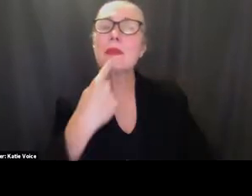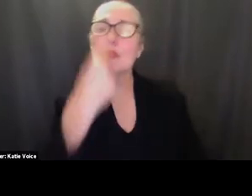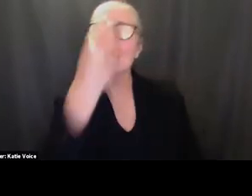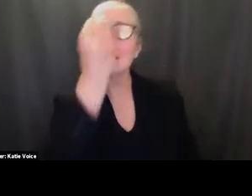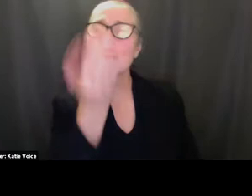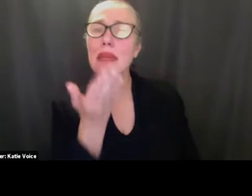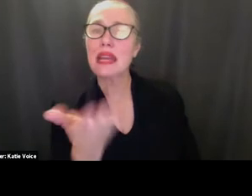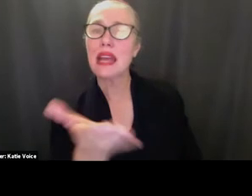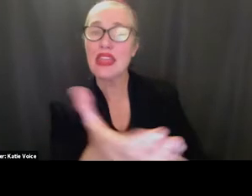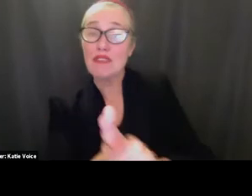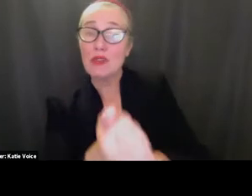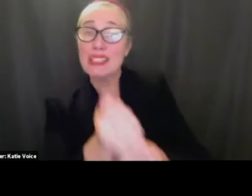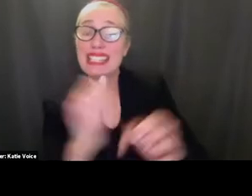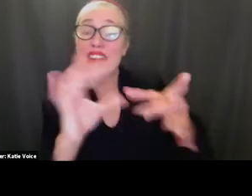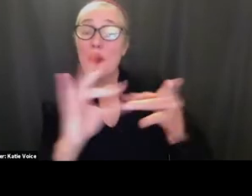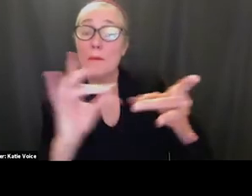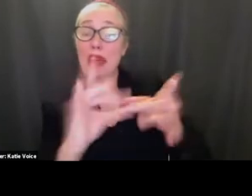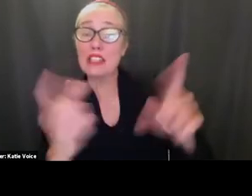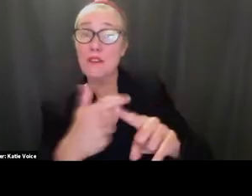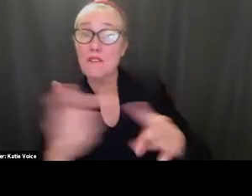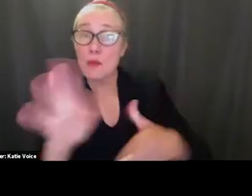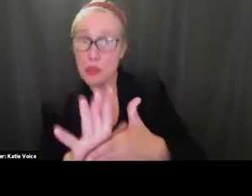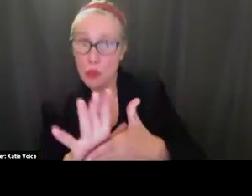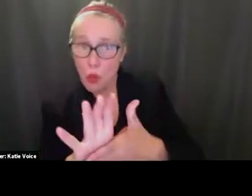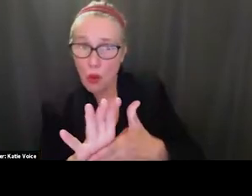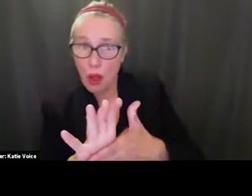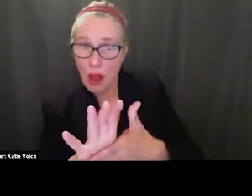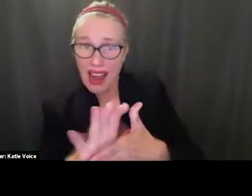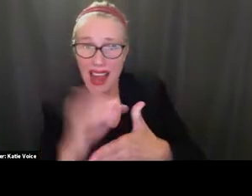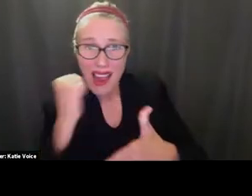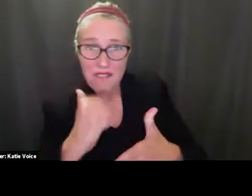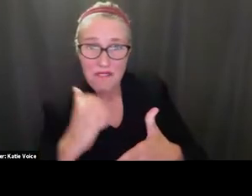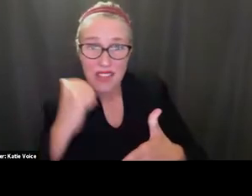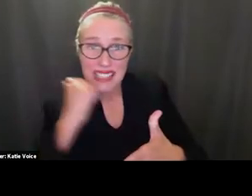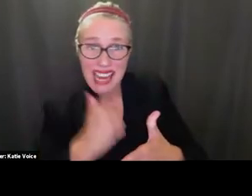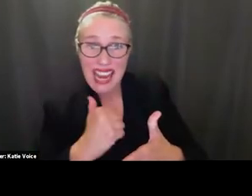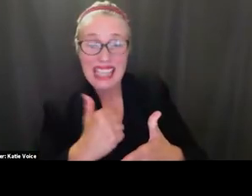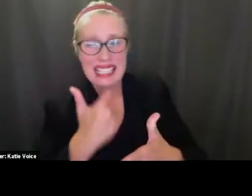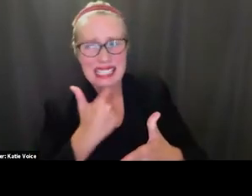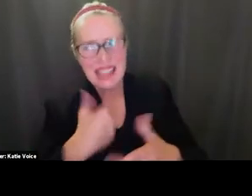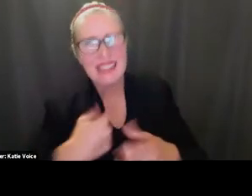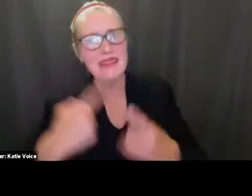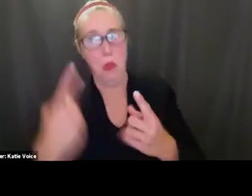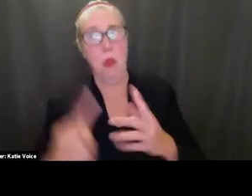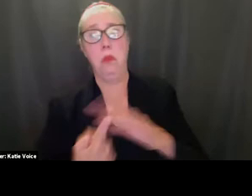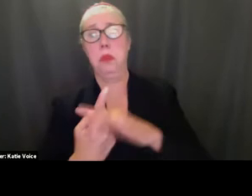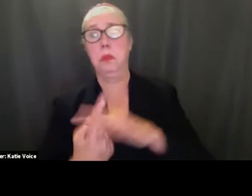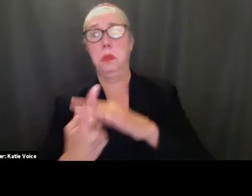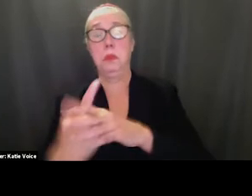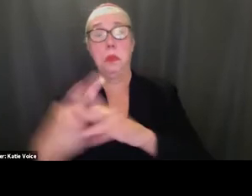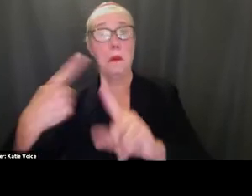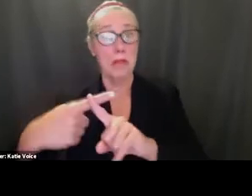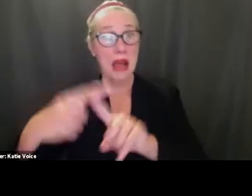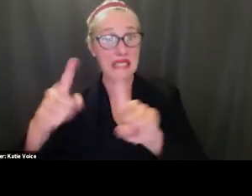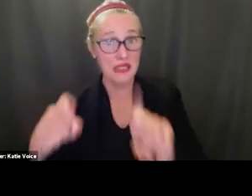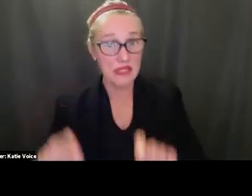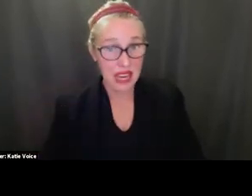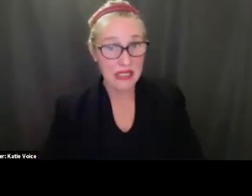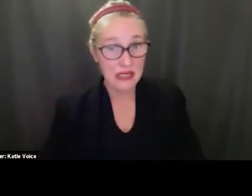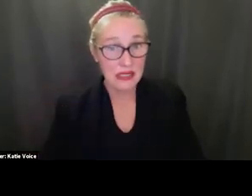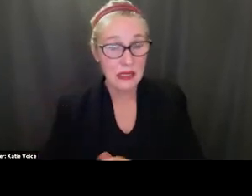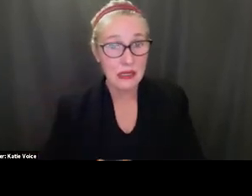receiving messages from their school on a daily basis of positive tests and